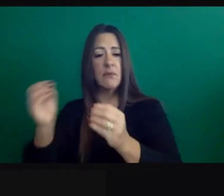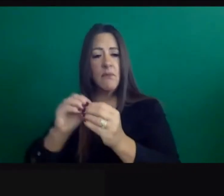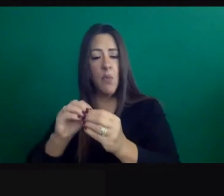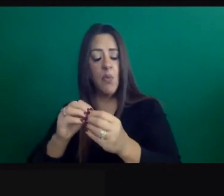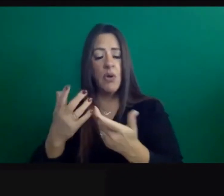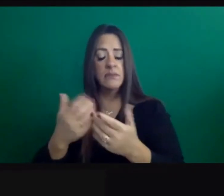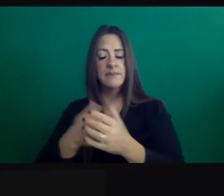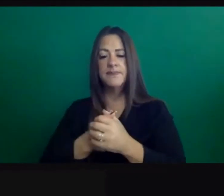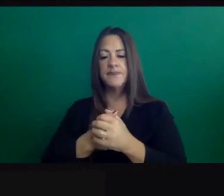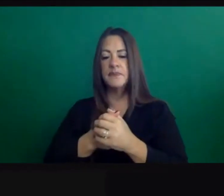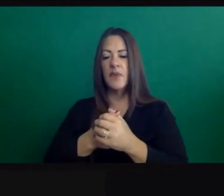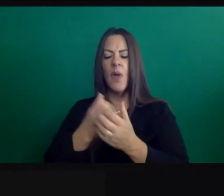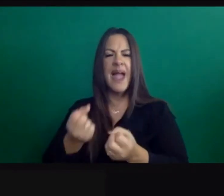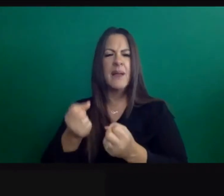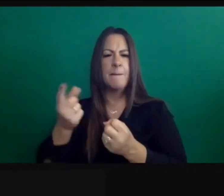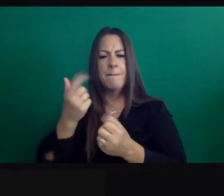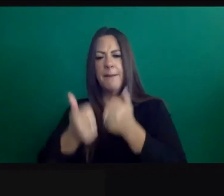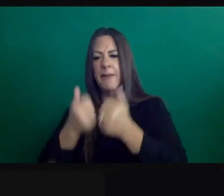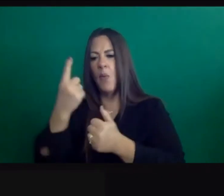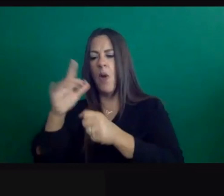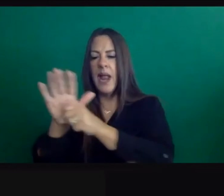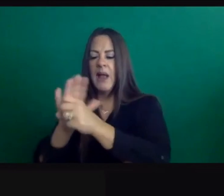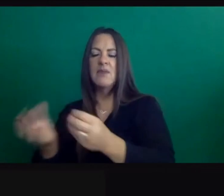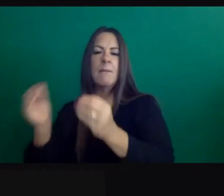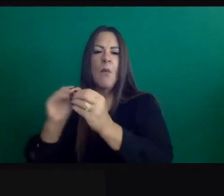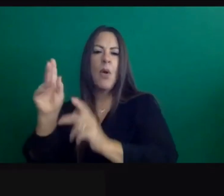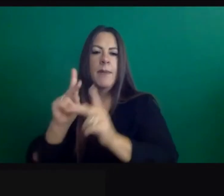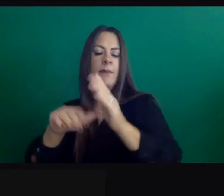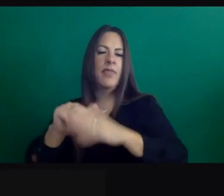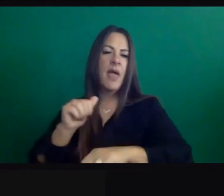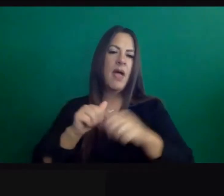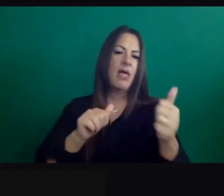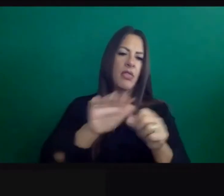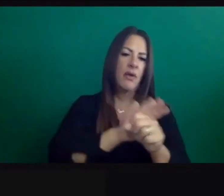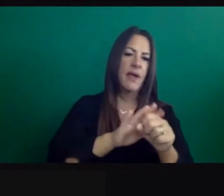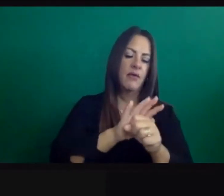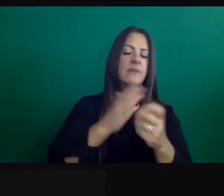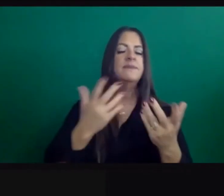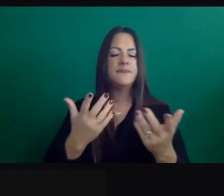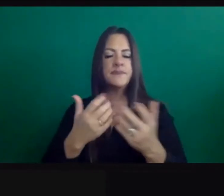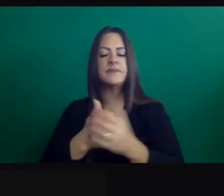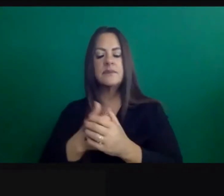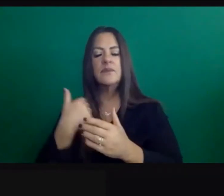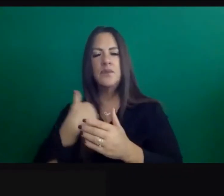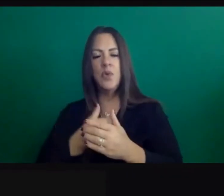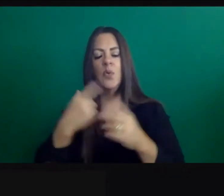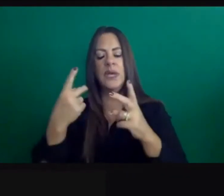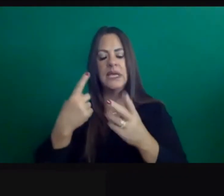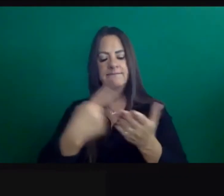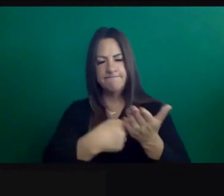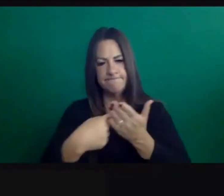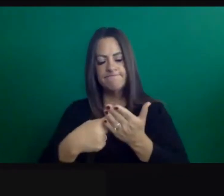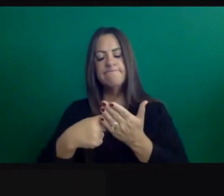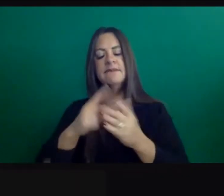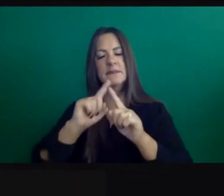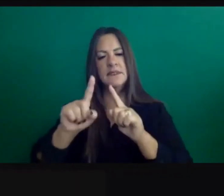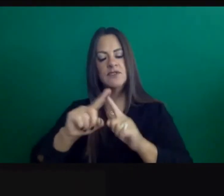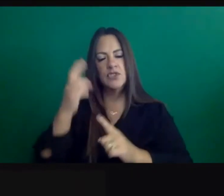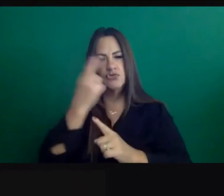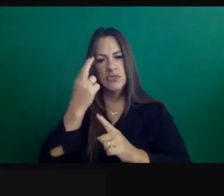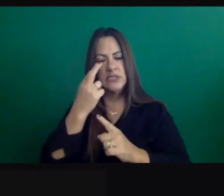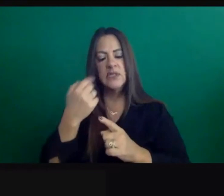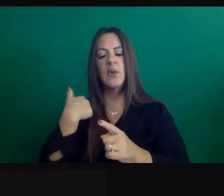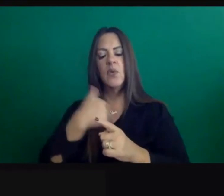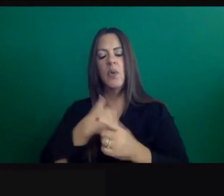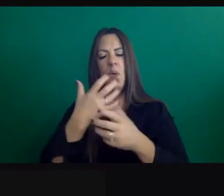and the population. Think again, for all of these issues and efforts, the number one thing we want to make sure we do